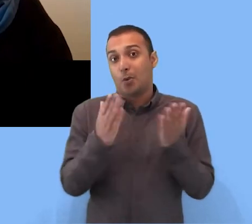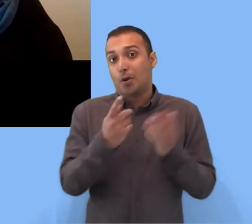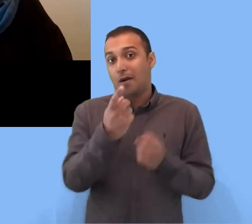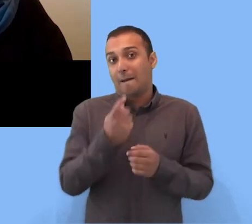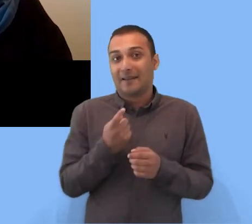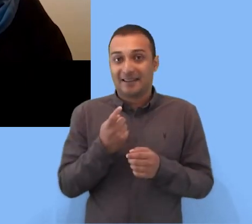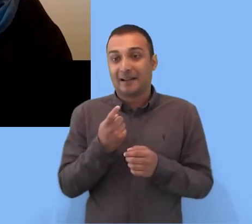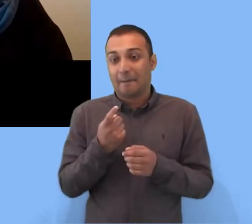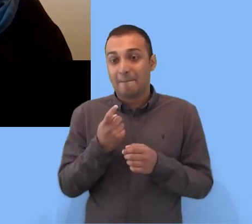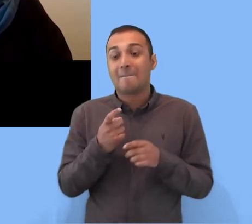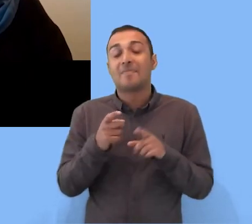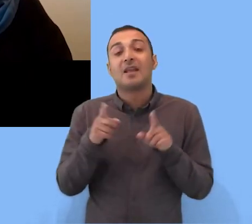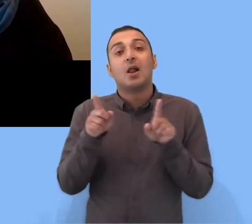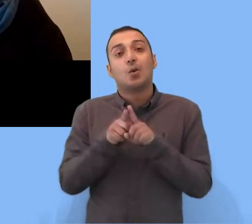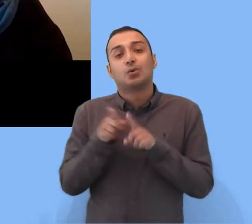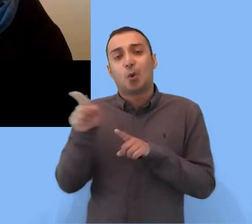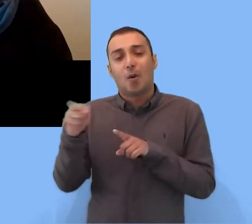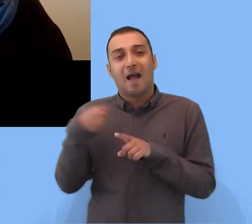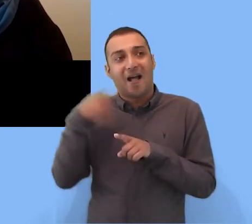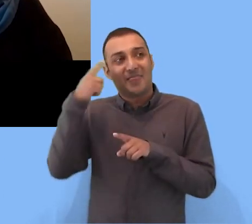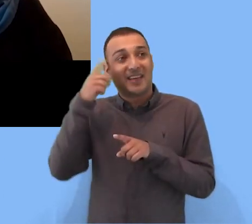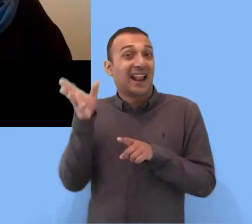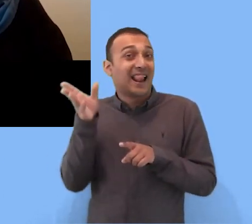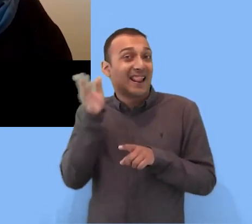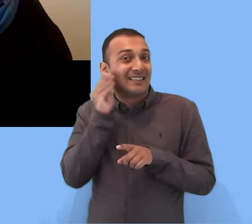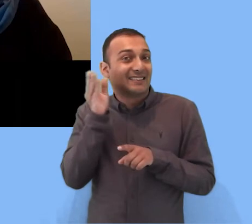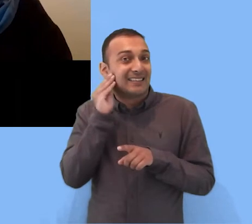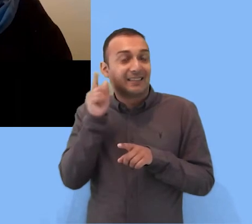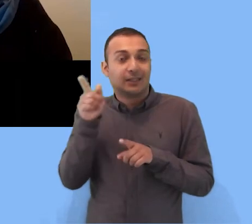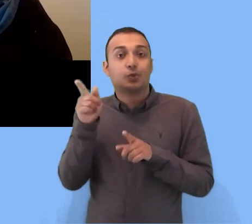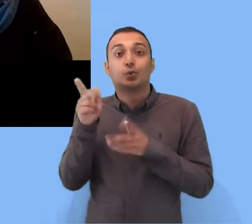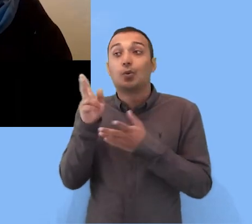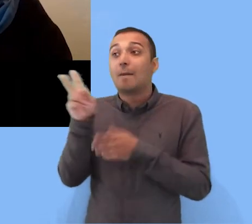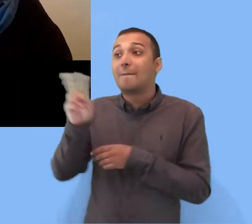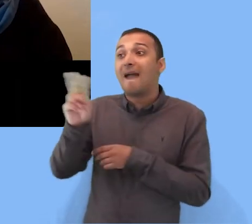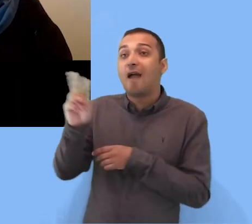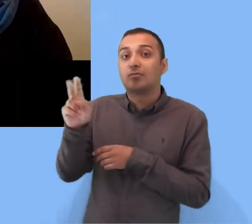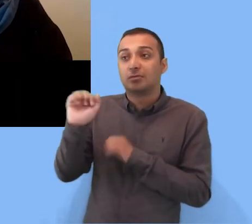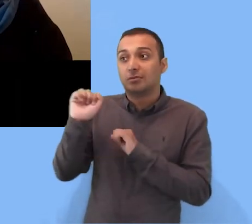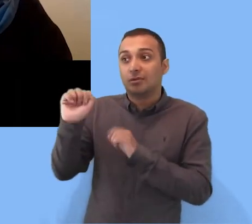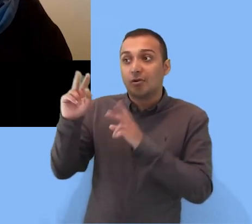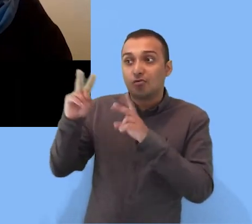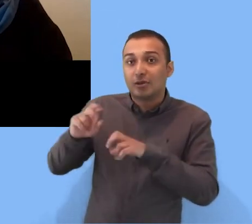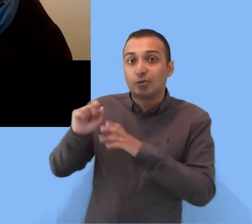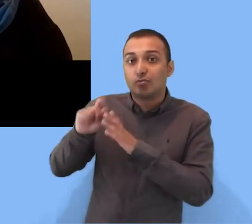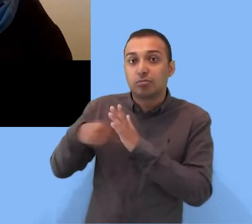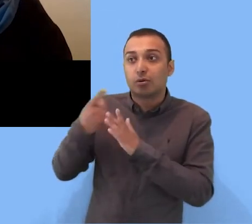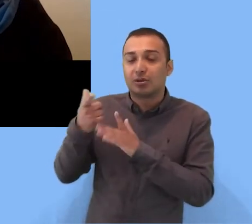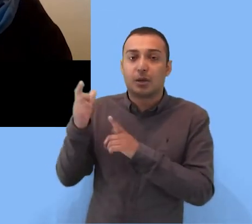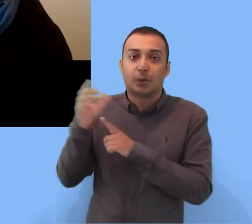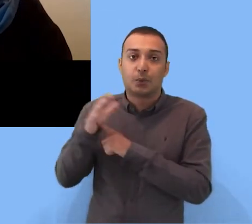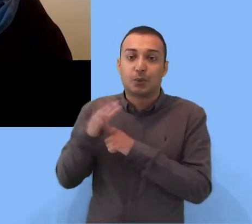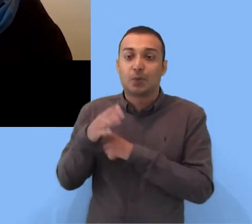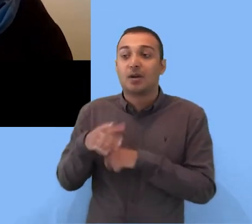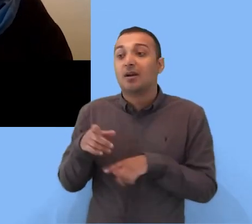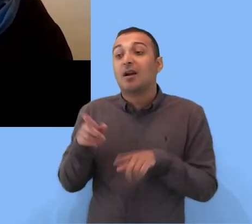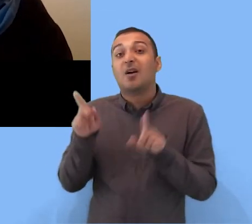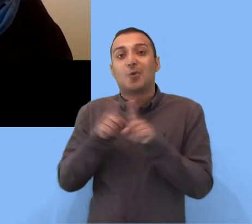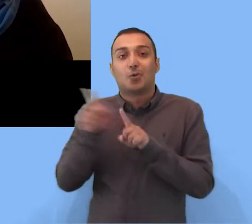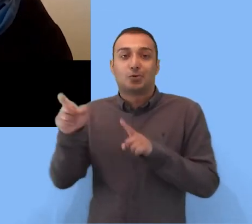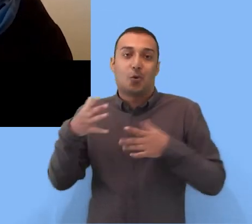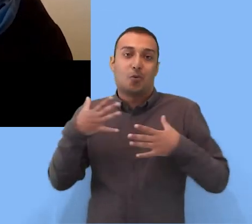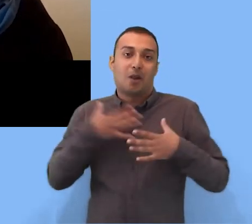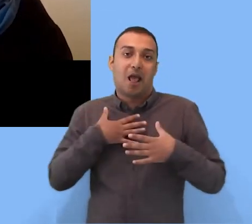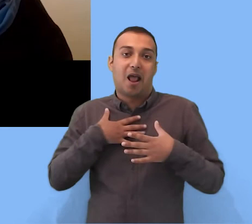then listening, which I think is so valuable, listening to parents' research projects, as well as cooking and collaging.